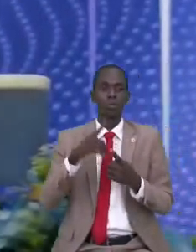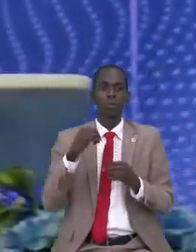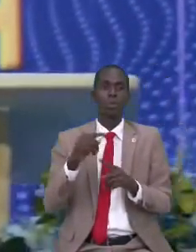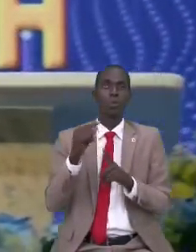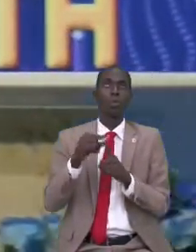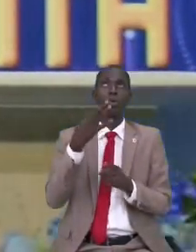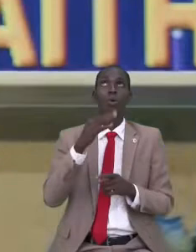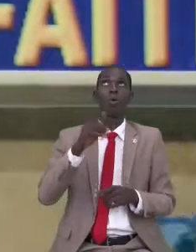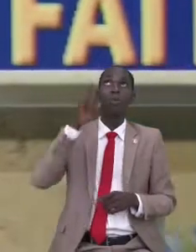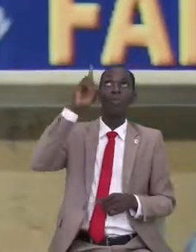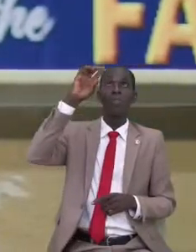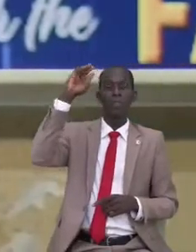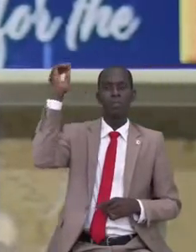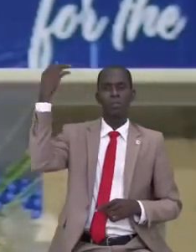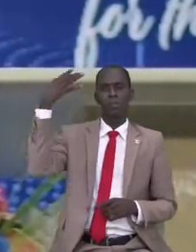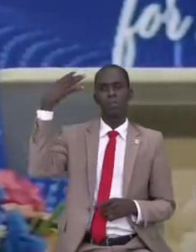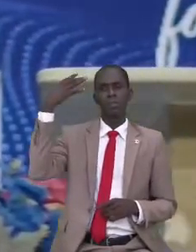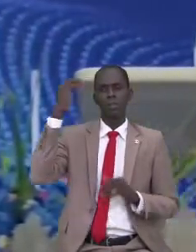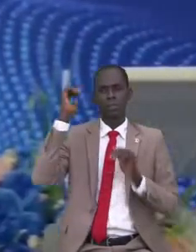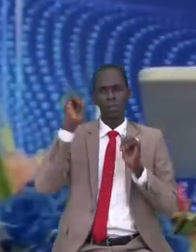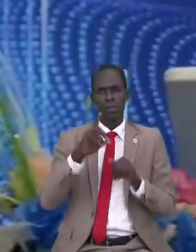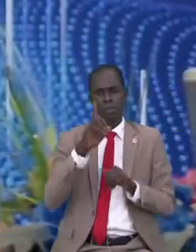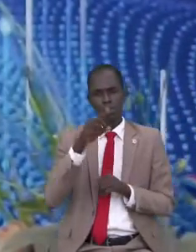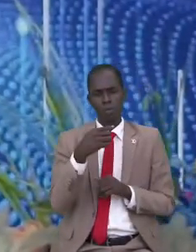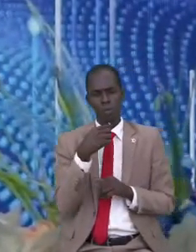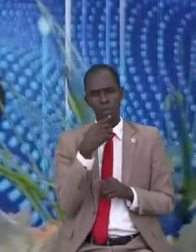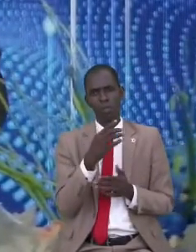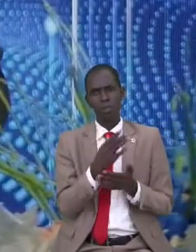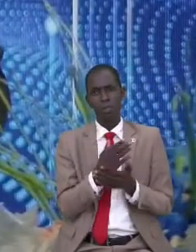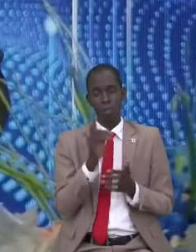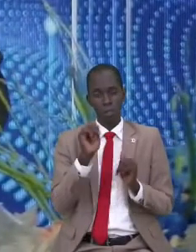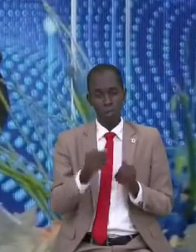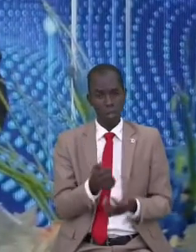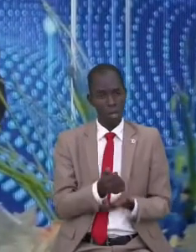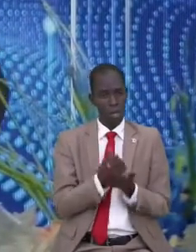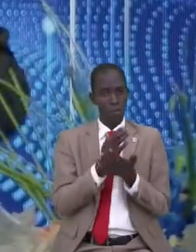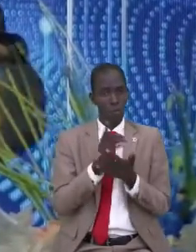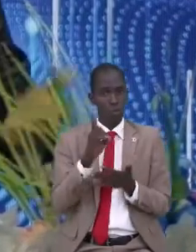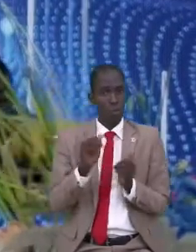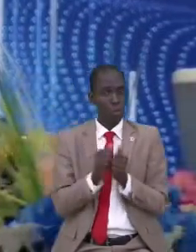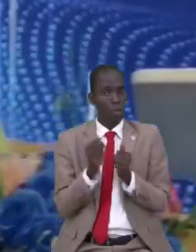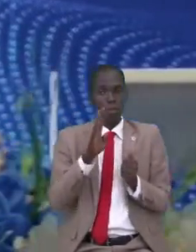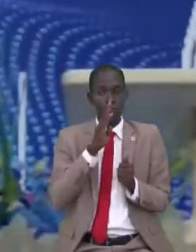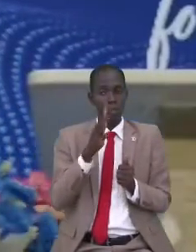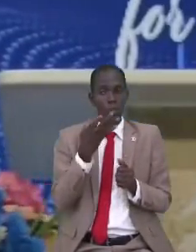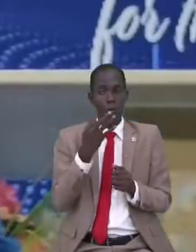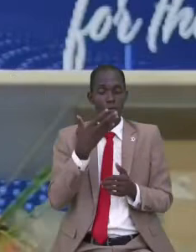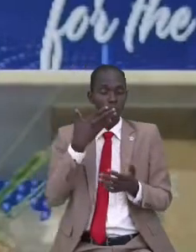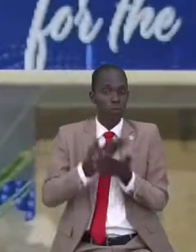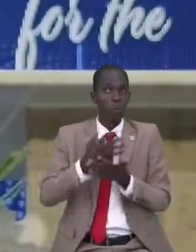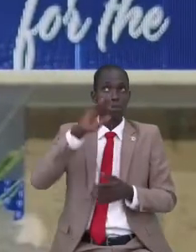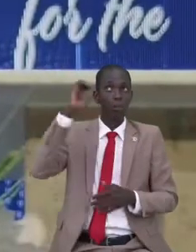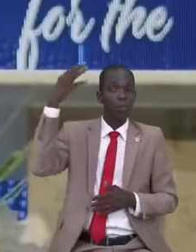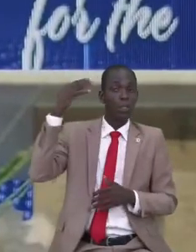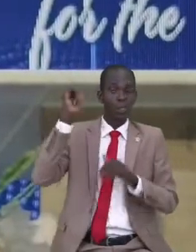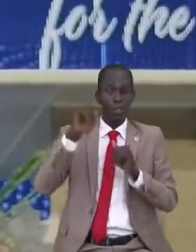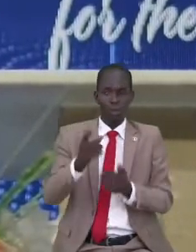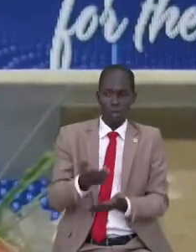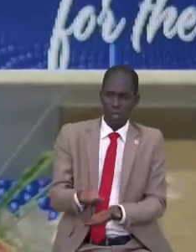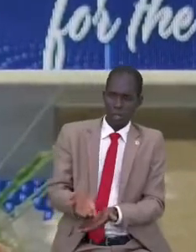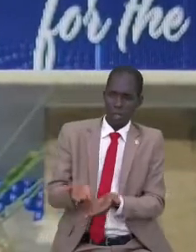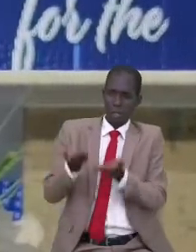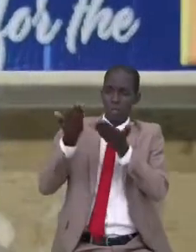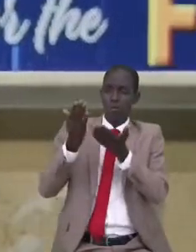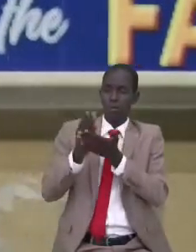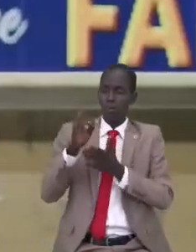grace. Can you help somebody without being gracious? Can you lift up anyone